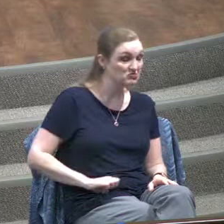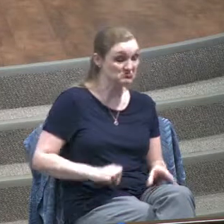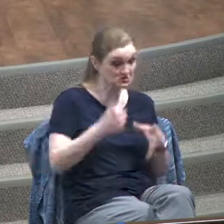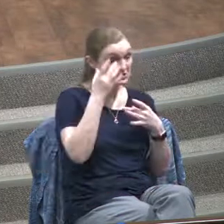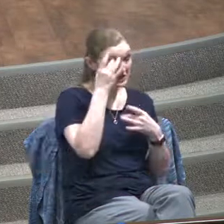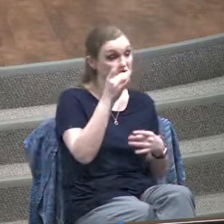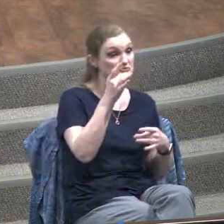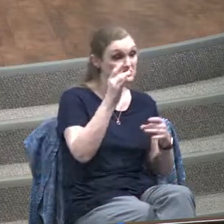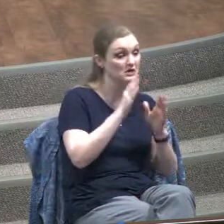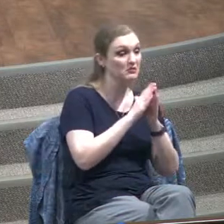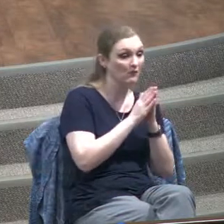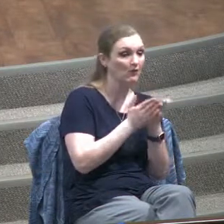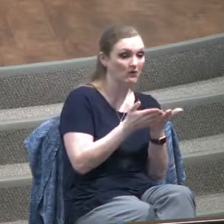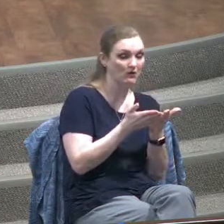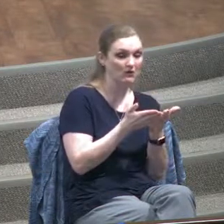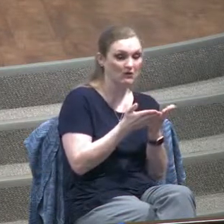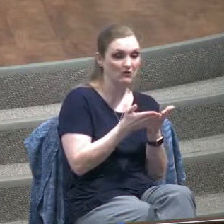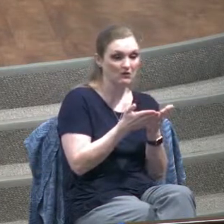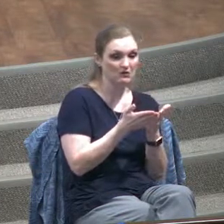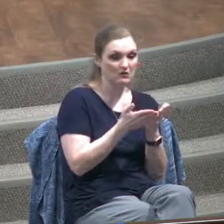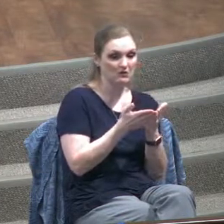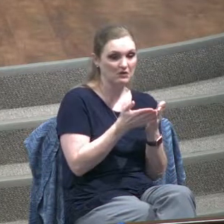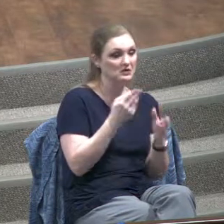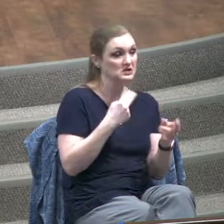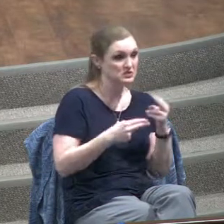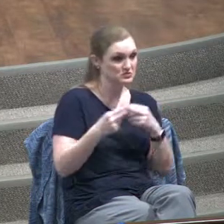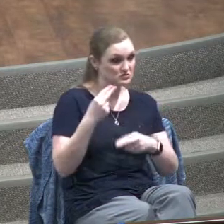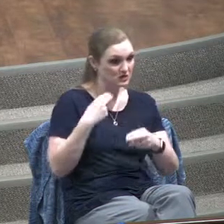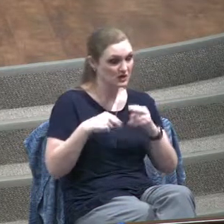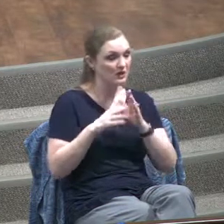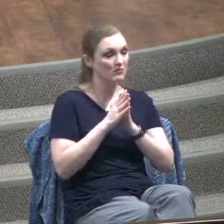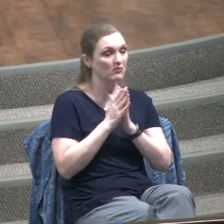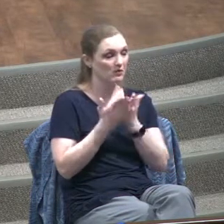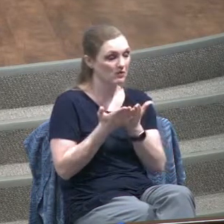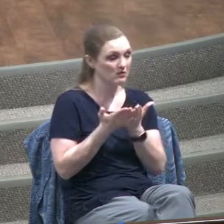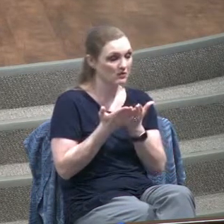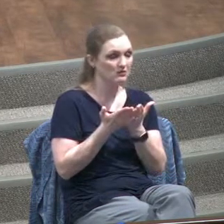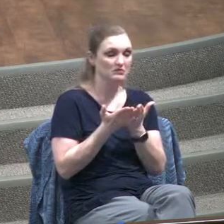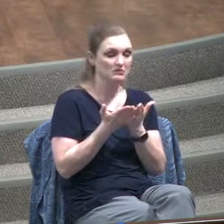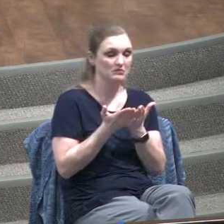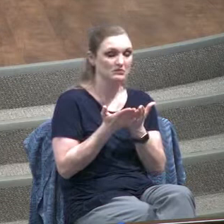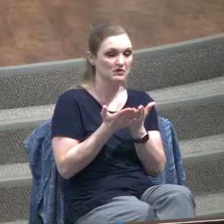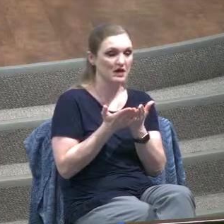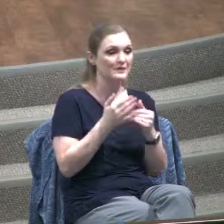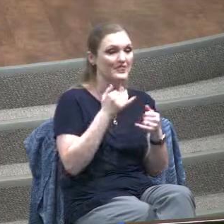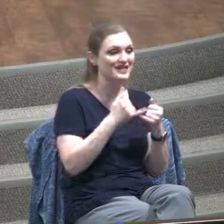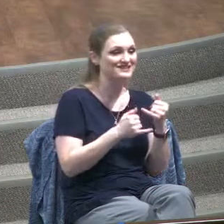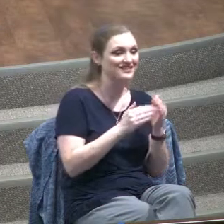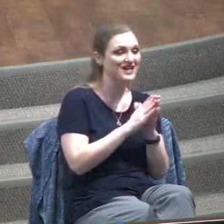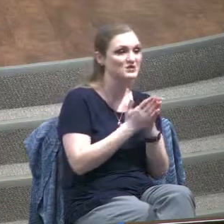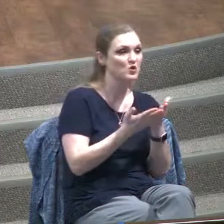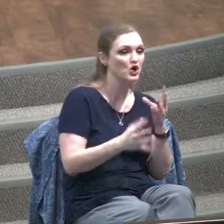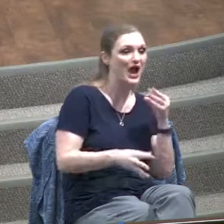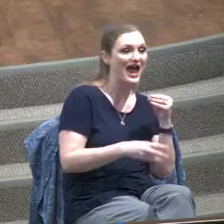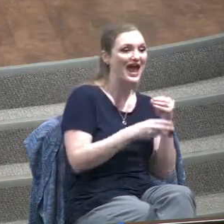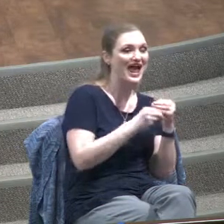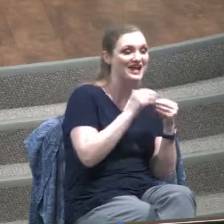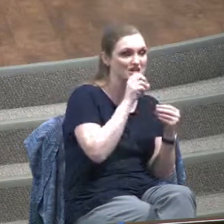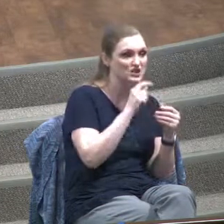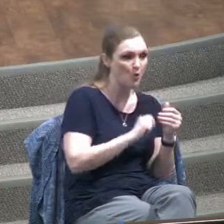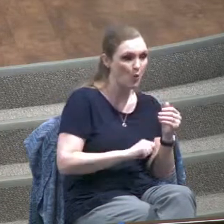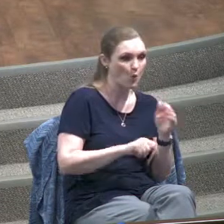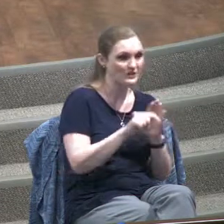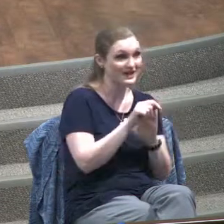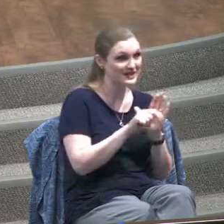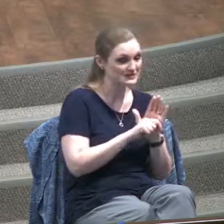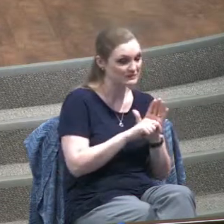It's a really historical book. The book of Esther was the last book added to the Old Testament canon.